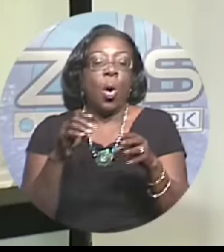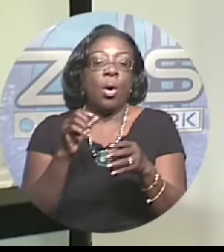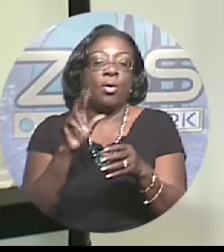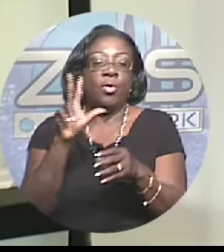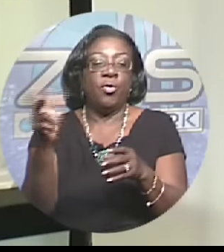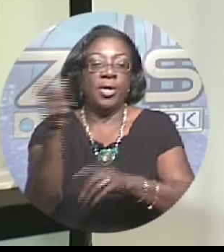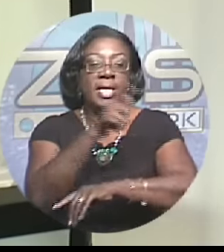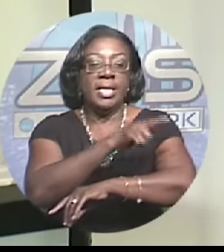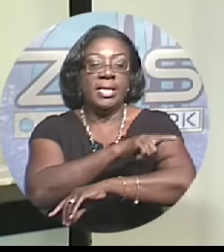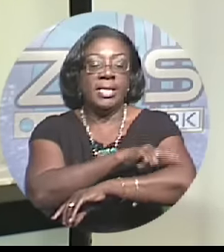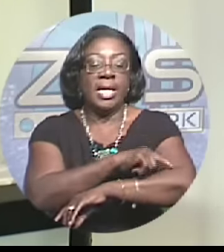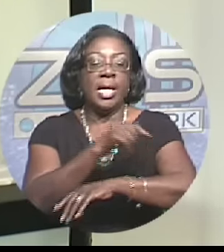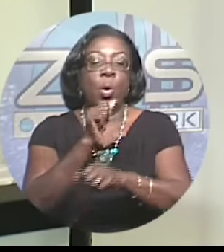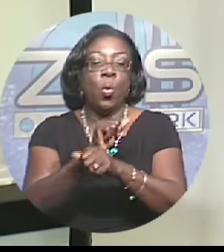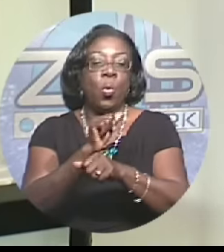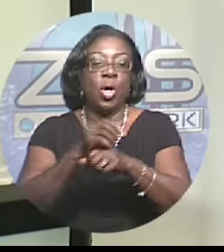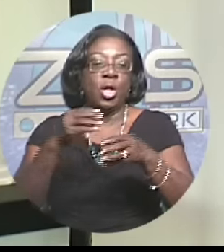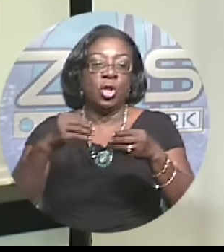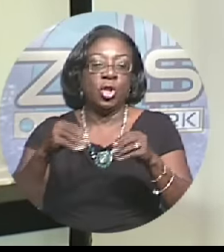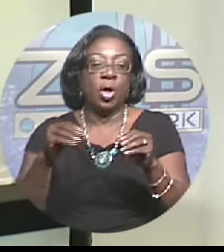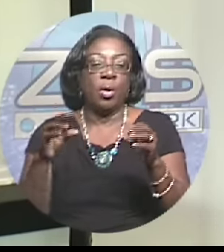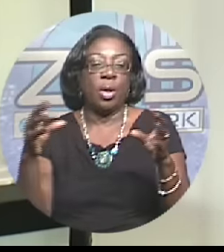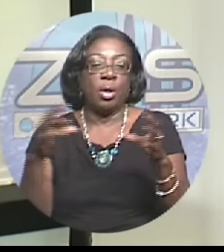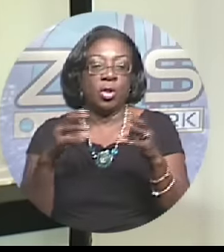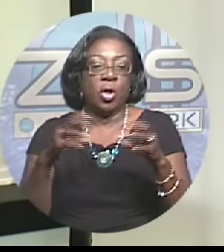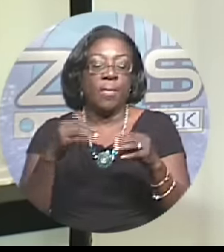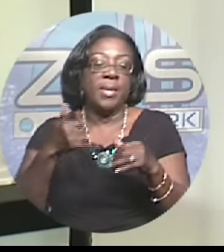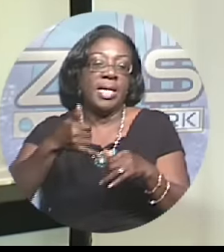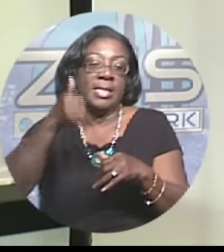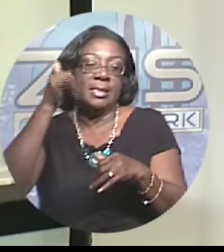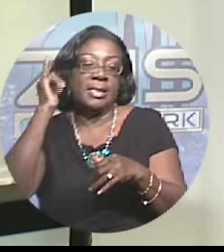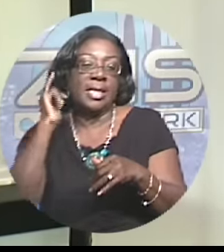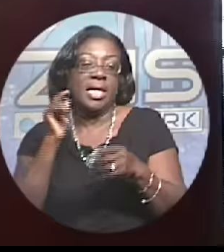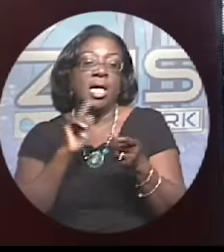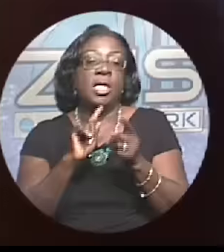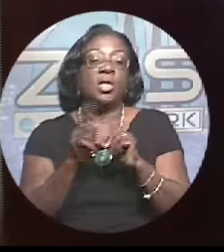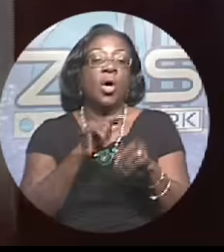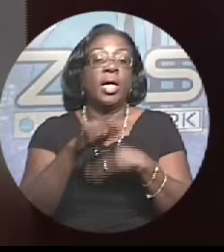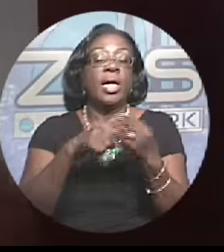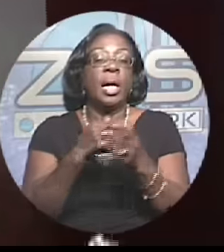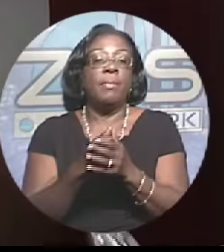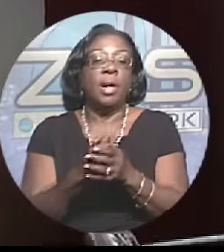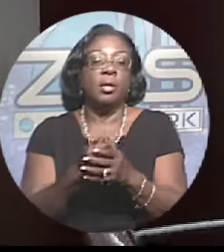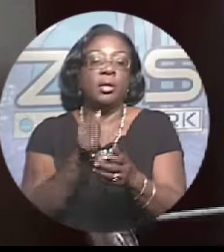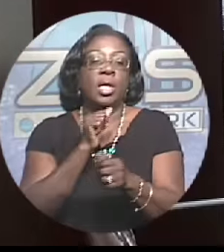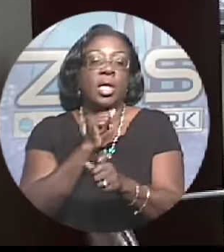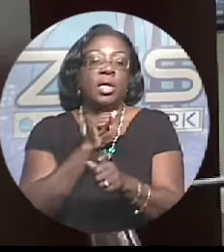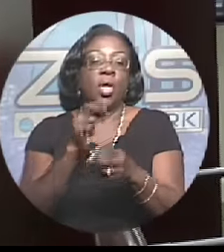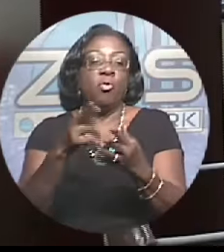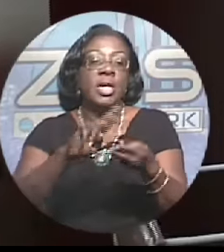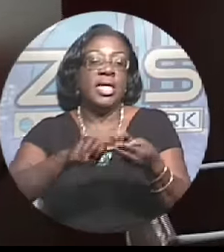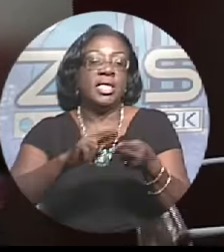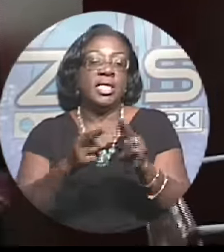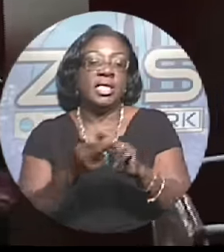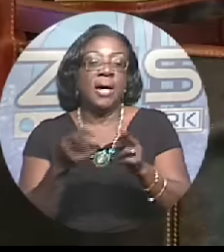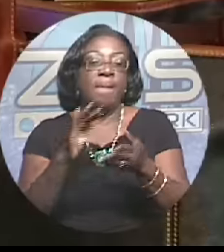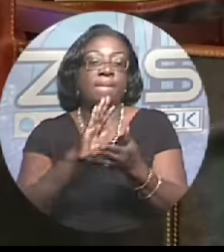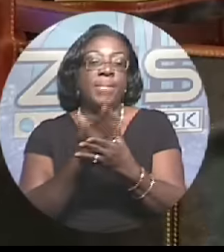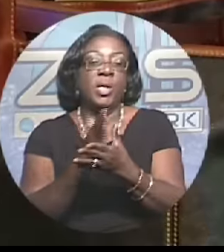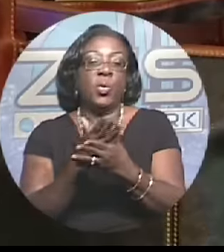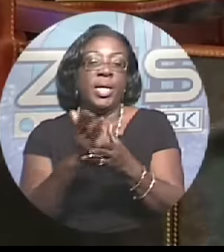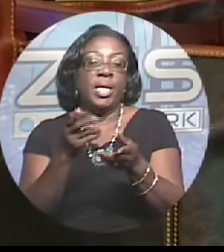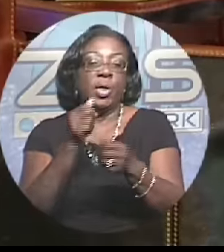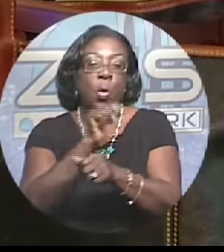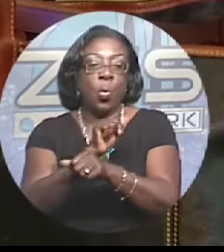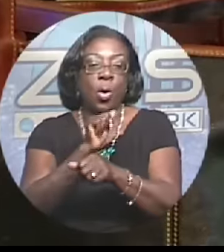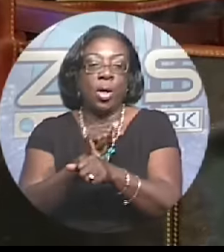social dialogue. The event highlighted important issues on the labor front as legislation for a national tripartite council was recently